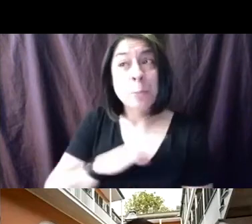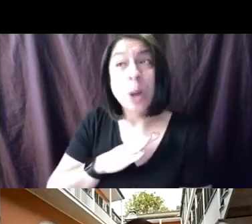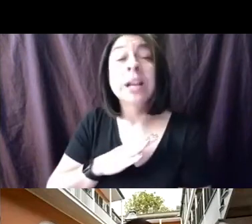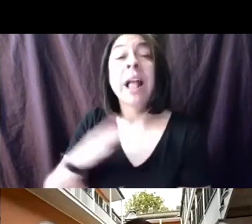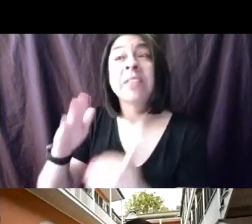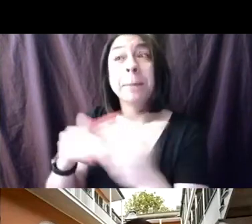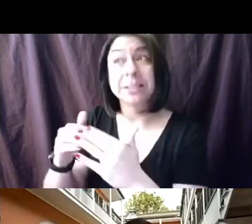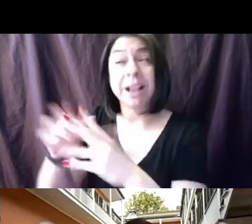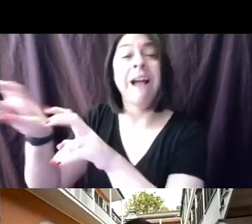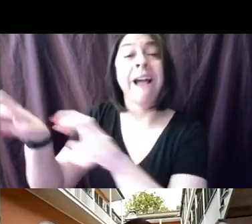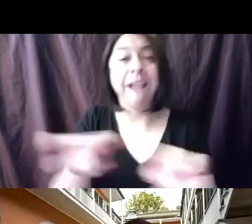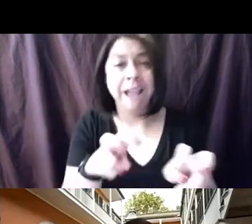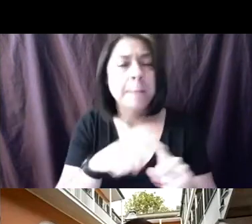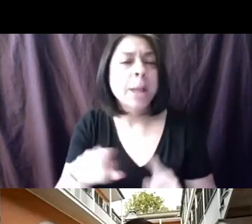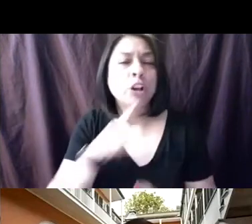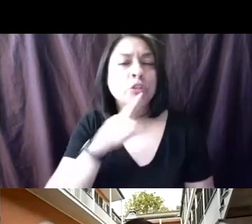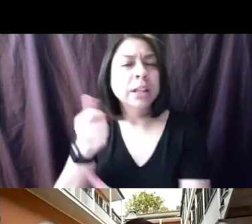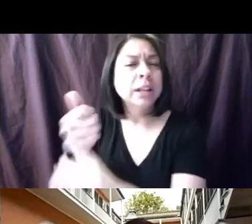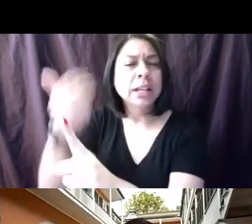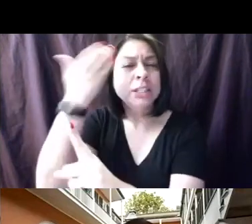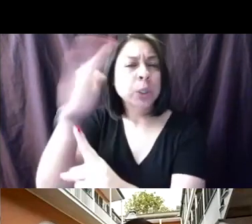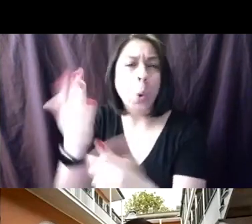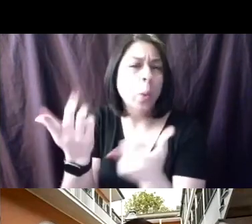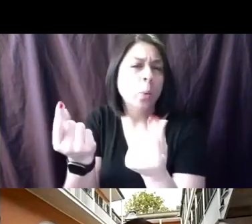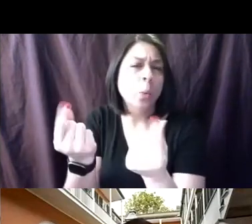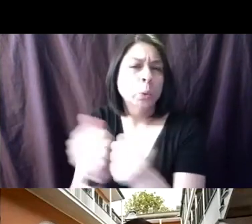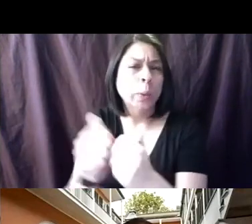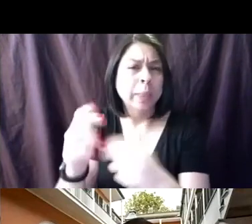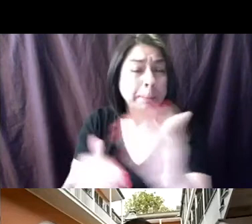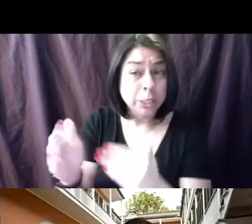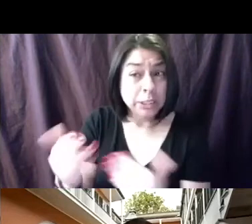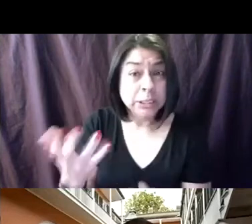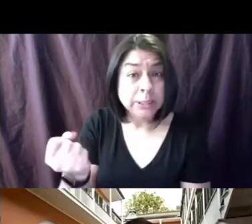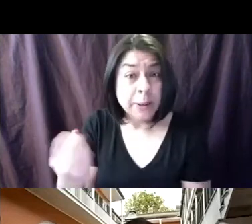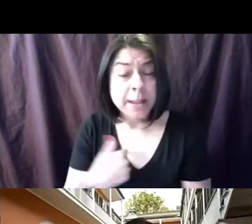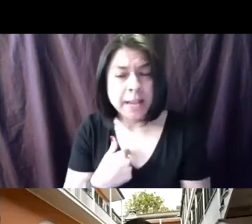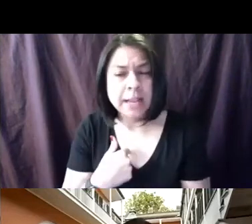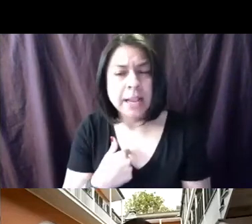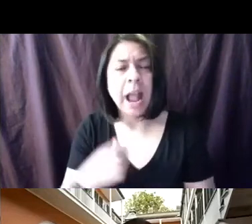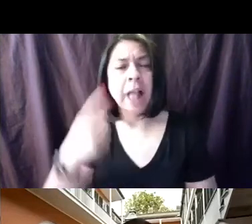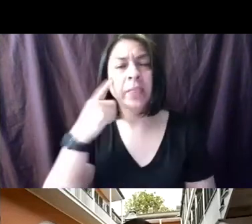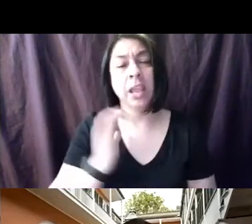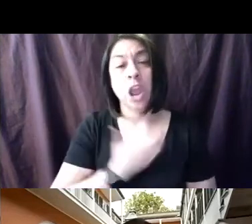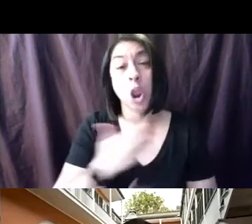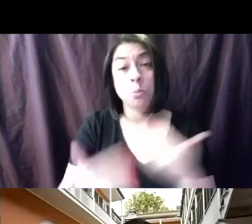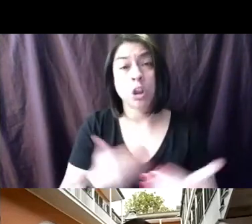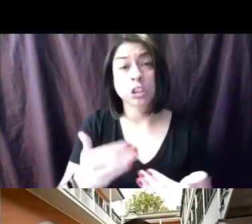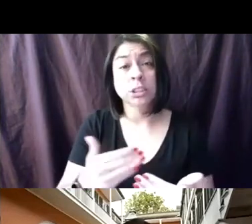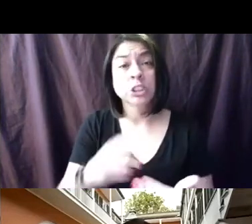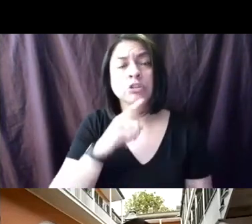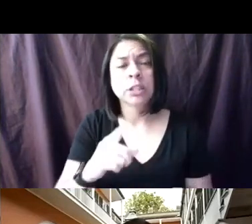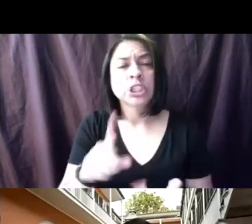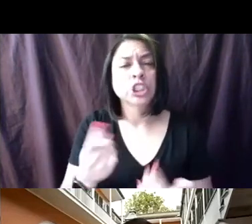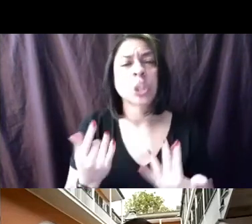But they didn't really know what they wanted to do with the building. And we, you know, I think our process was the wait time, was